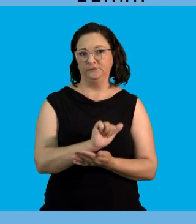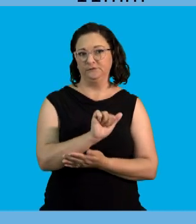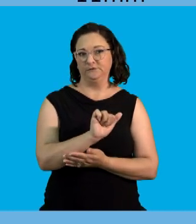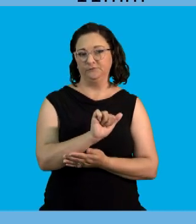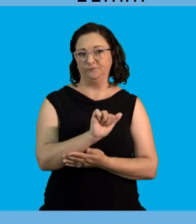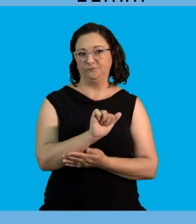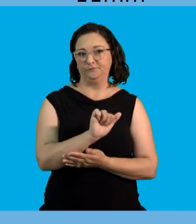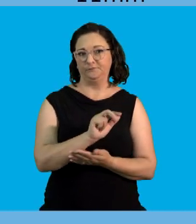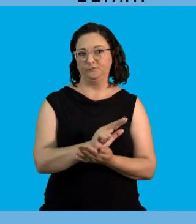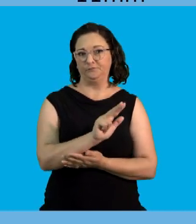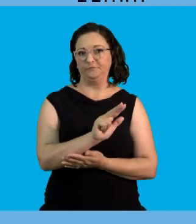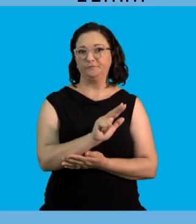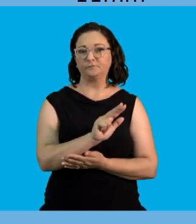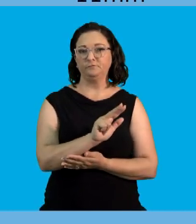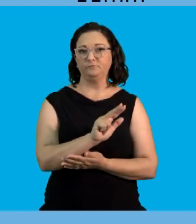16,